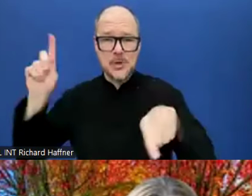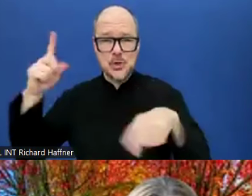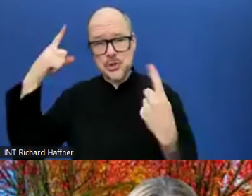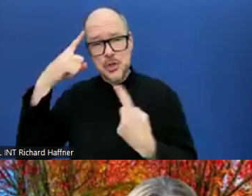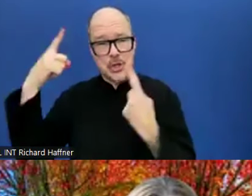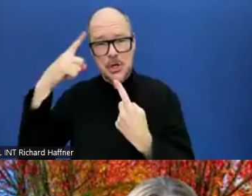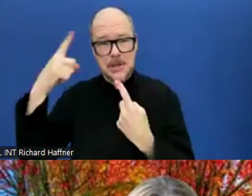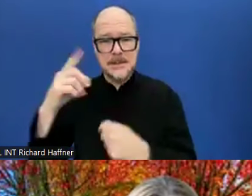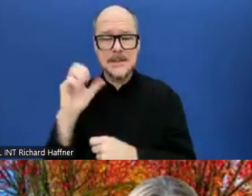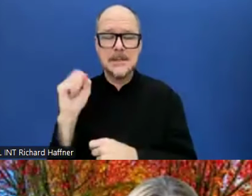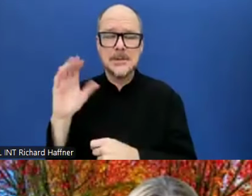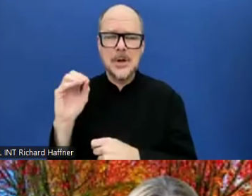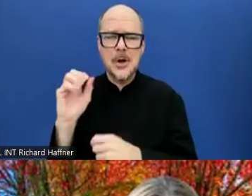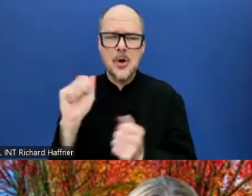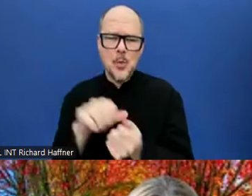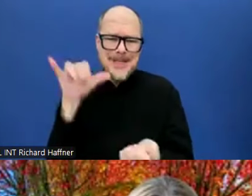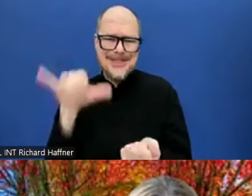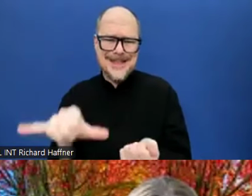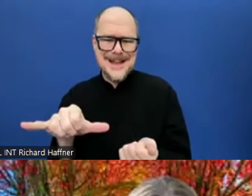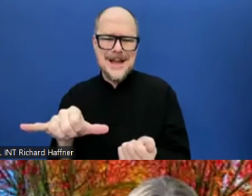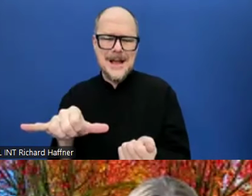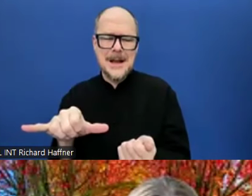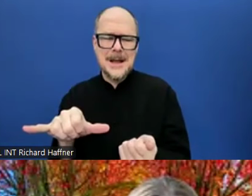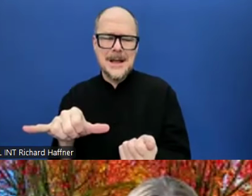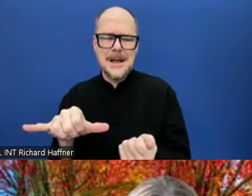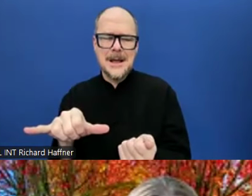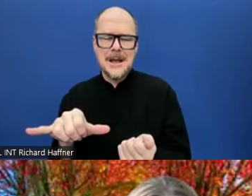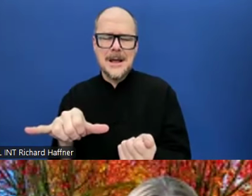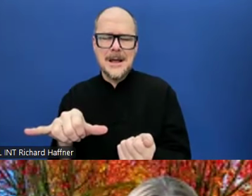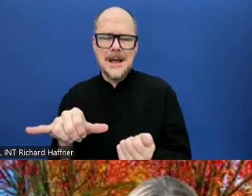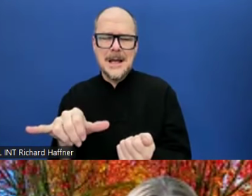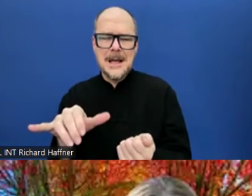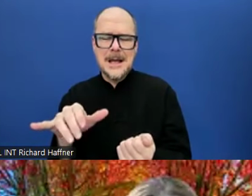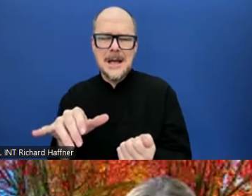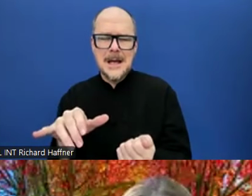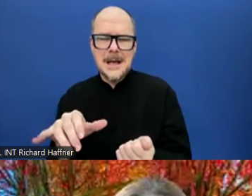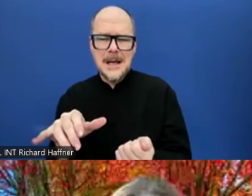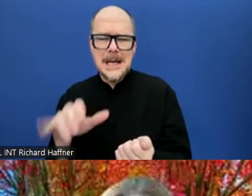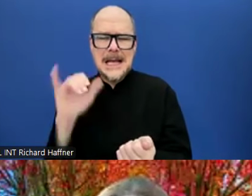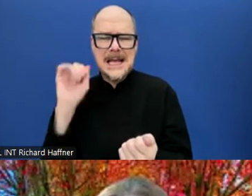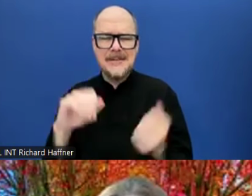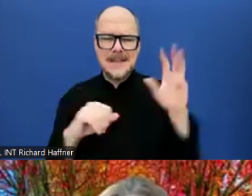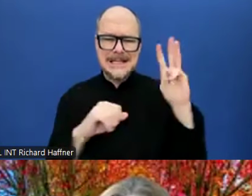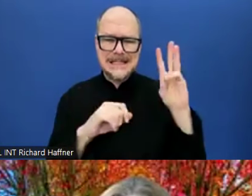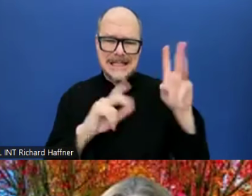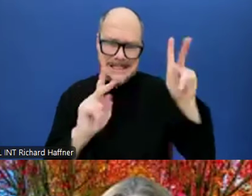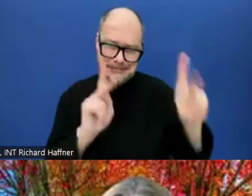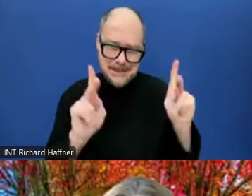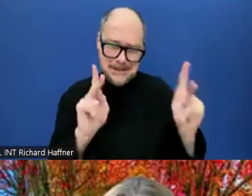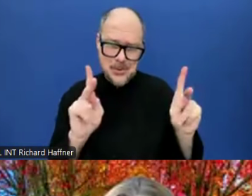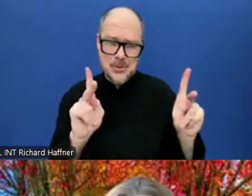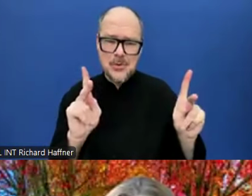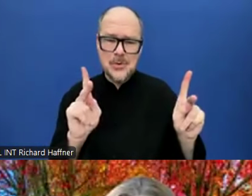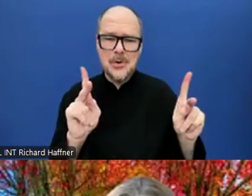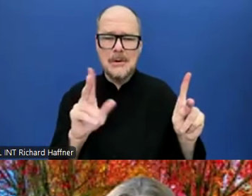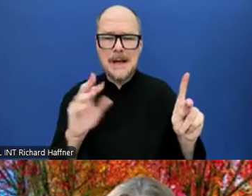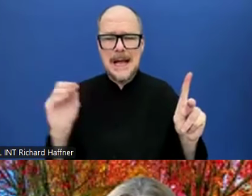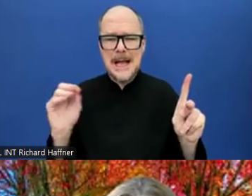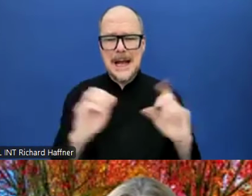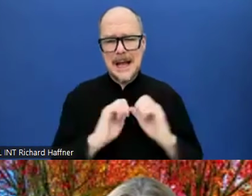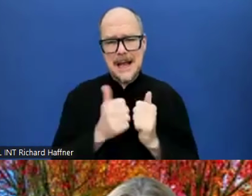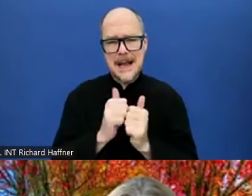So without us knowing the composition of the subcommittee, other than the six individuals and how,